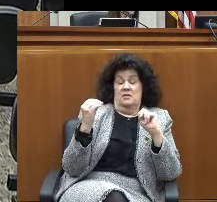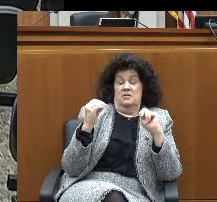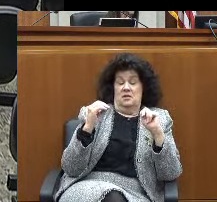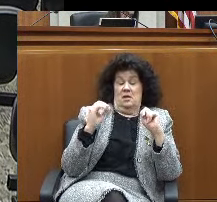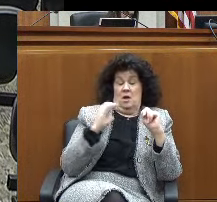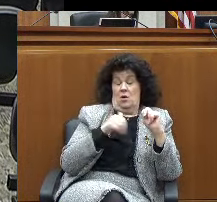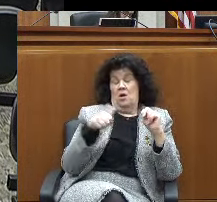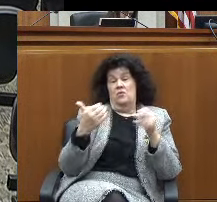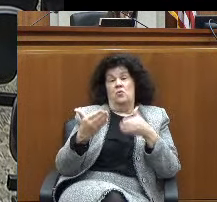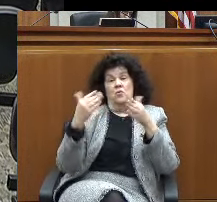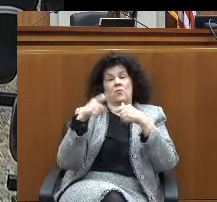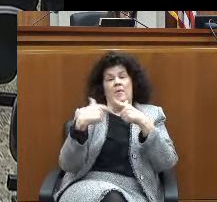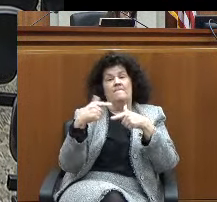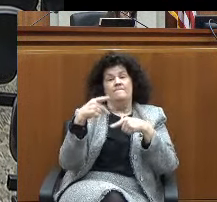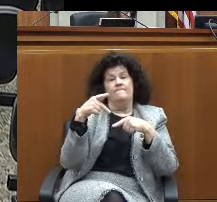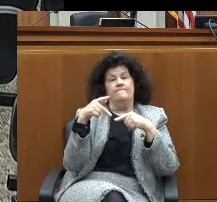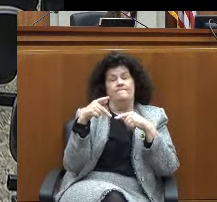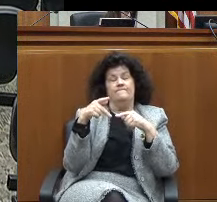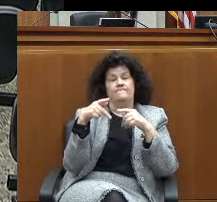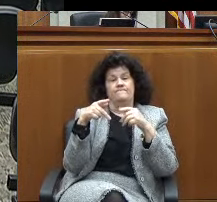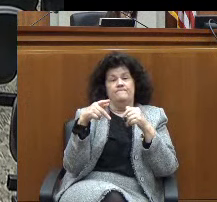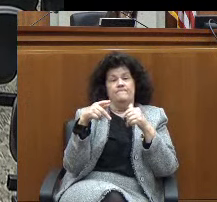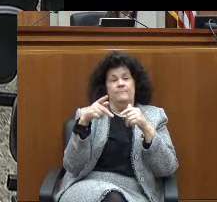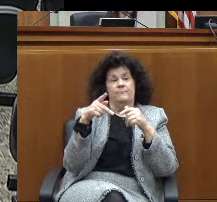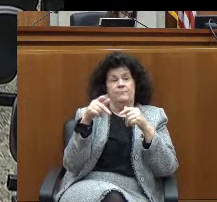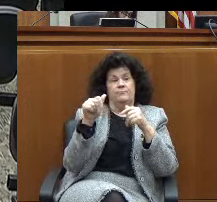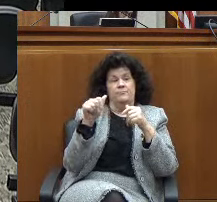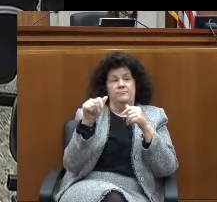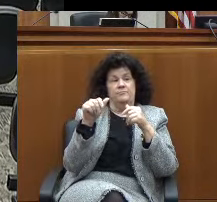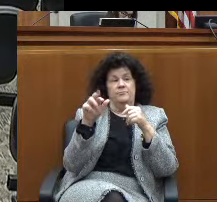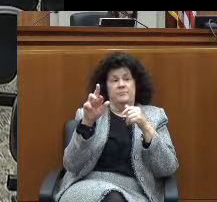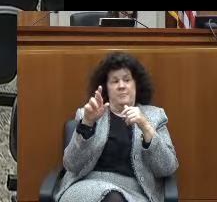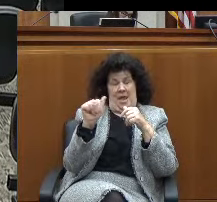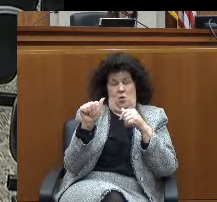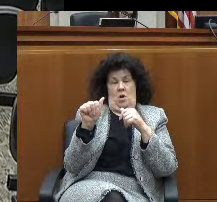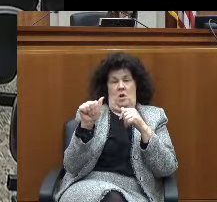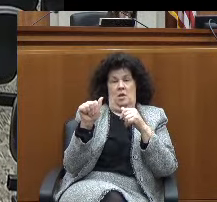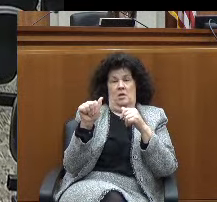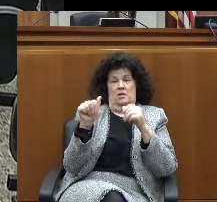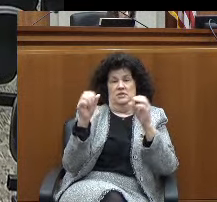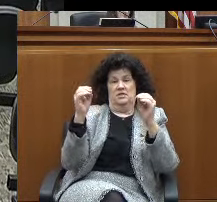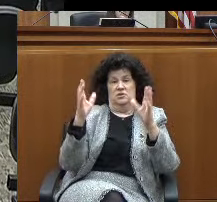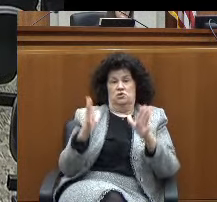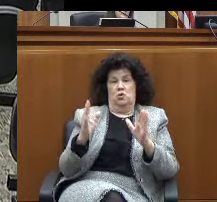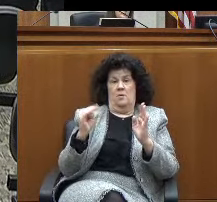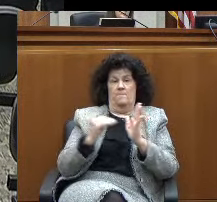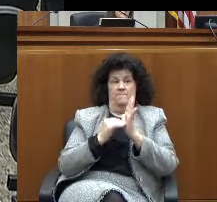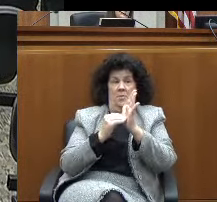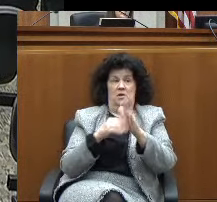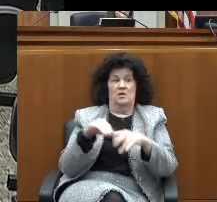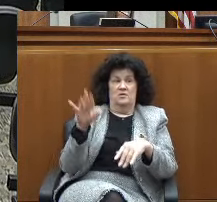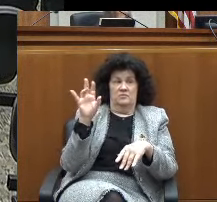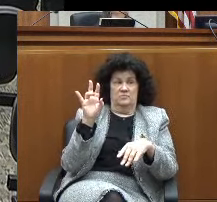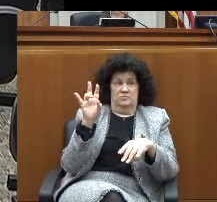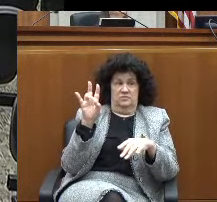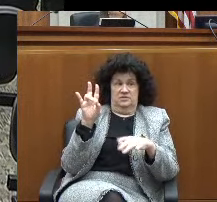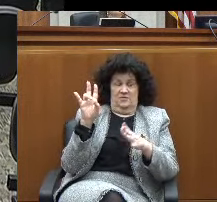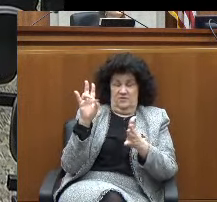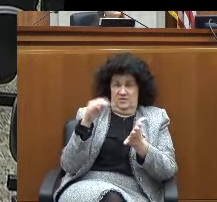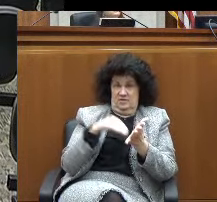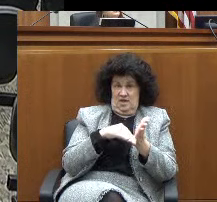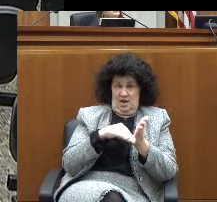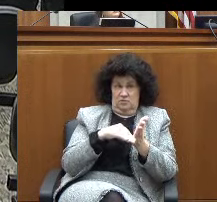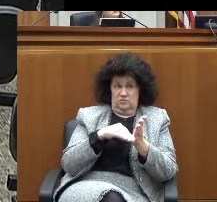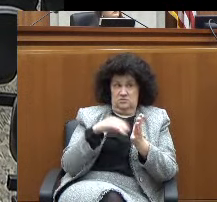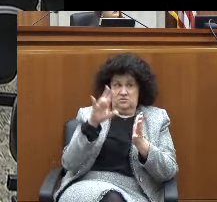another recommendation was around our parent-to-teacher model. We have over 700 paras in our state who are enrolled in this program. And